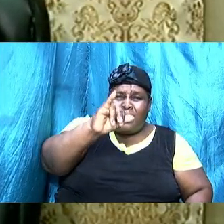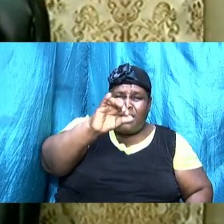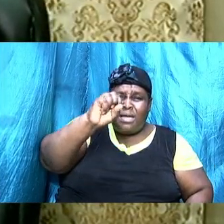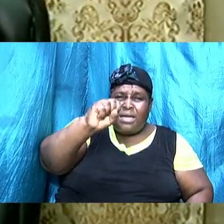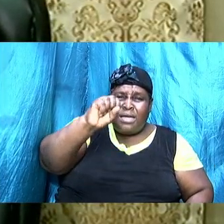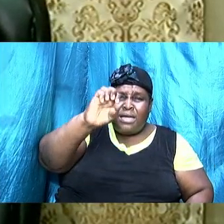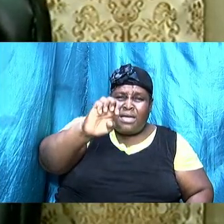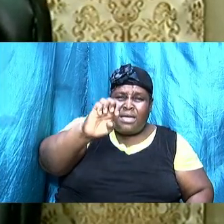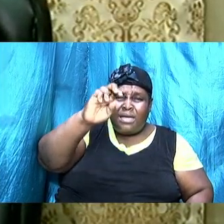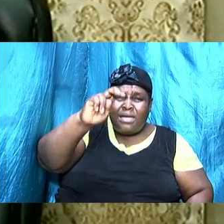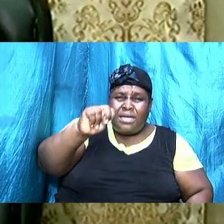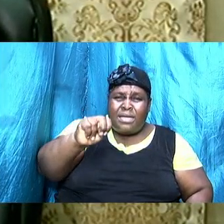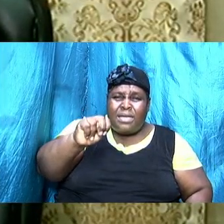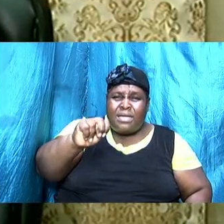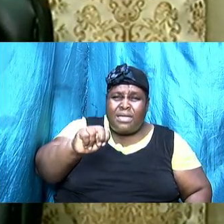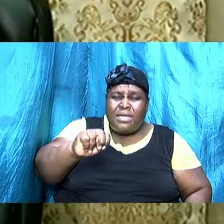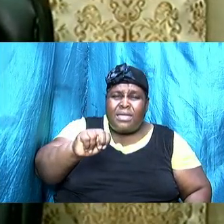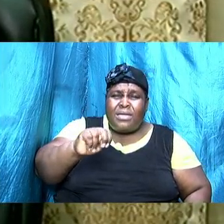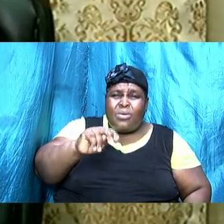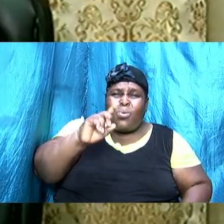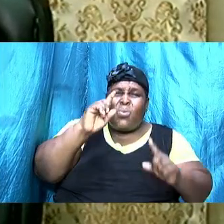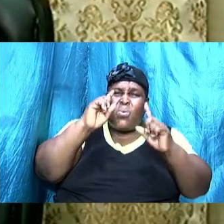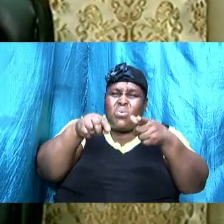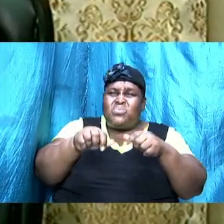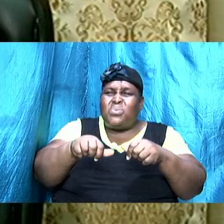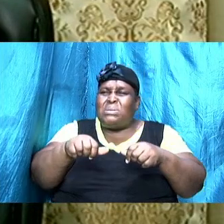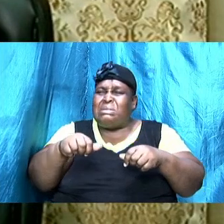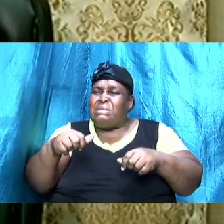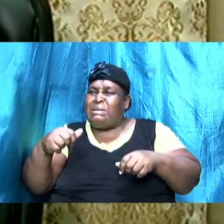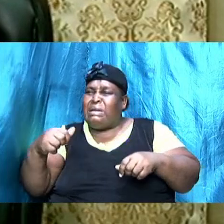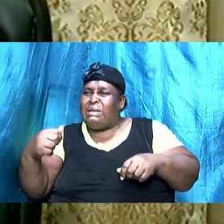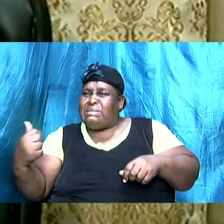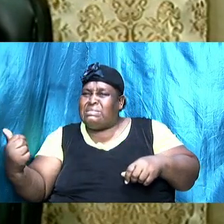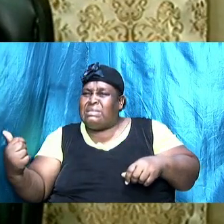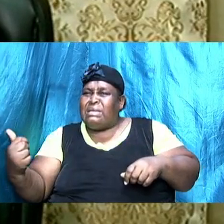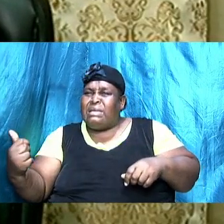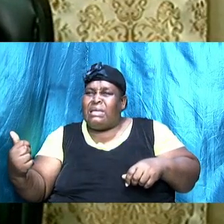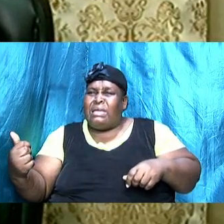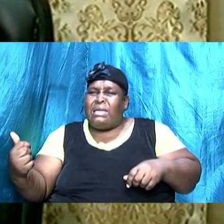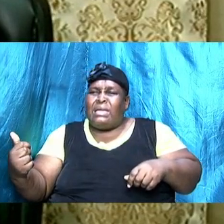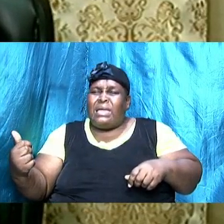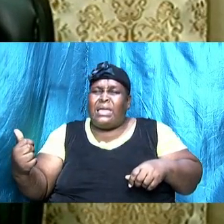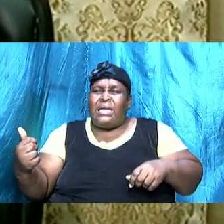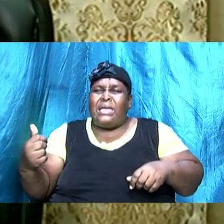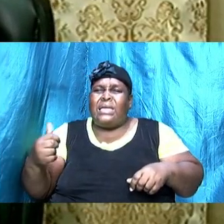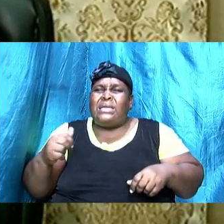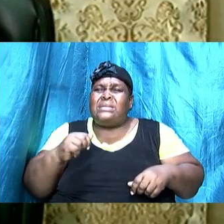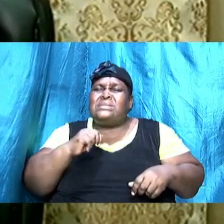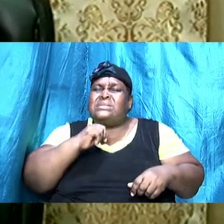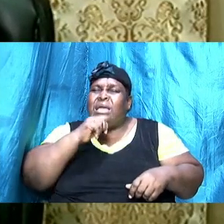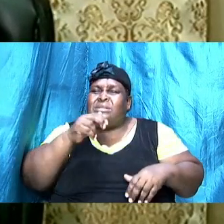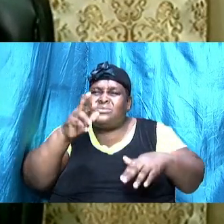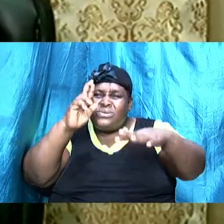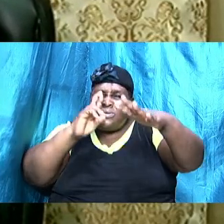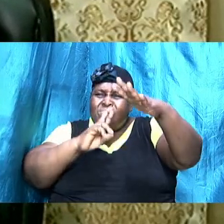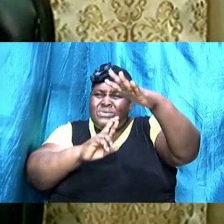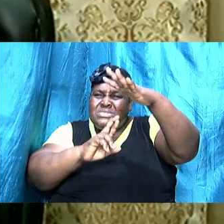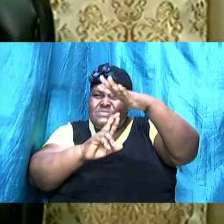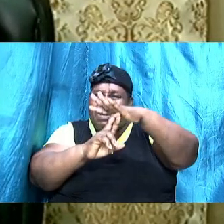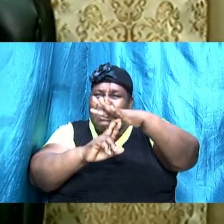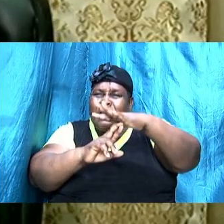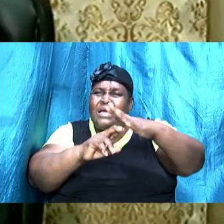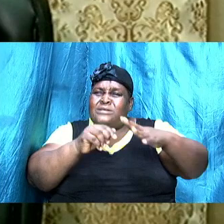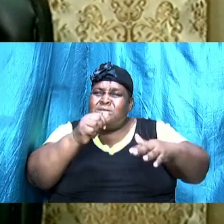another and tear them down to the ground. And what is supposed to be the secret things of